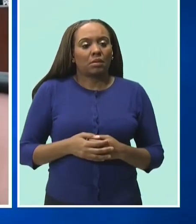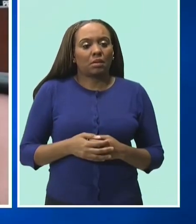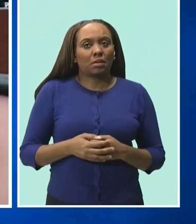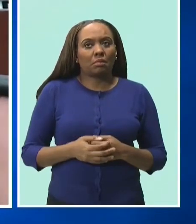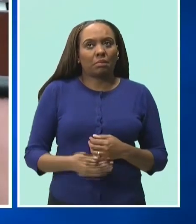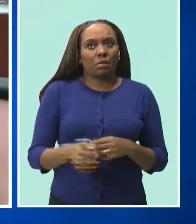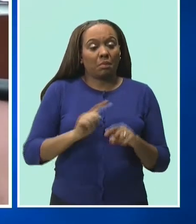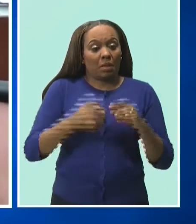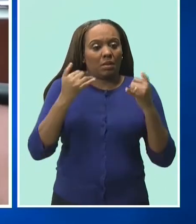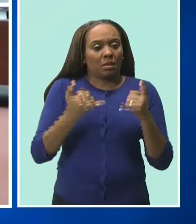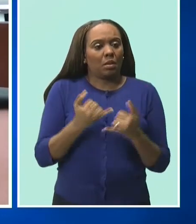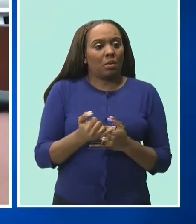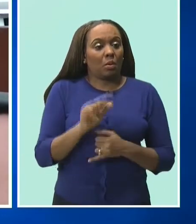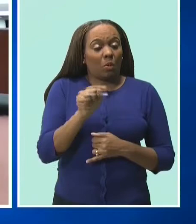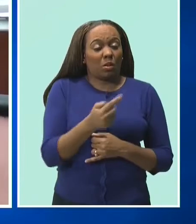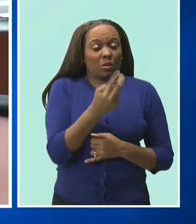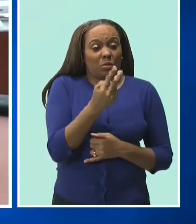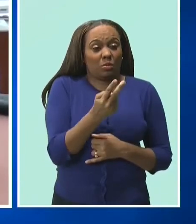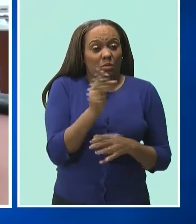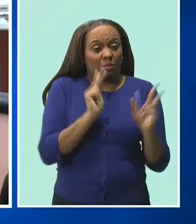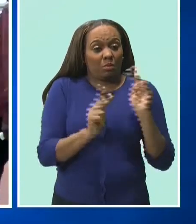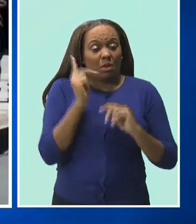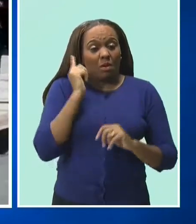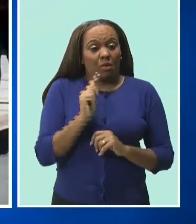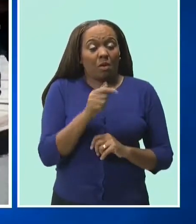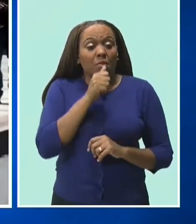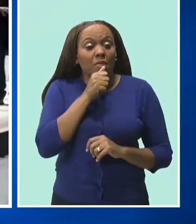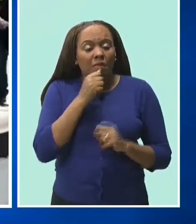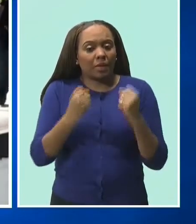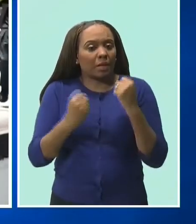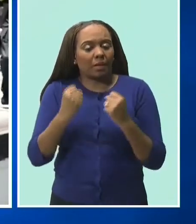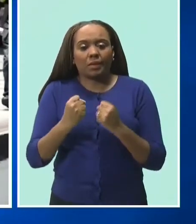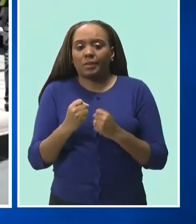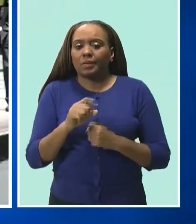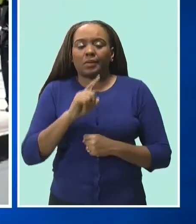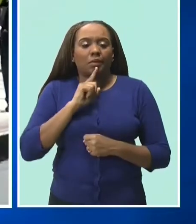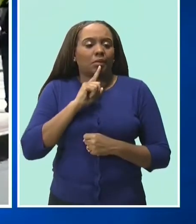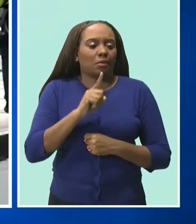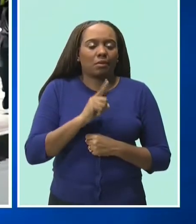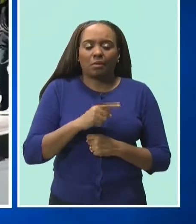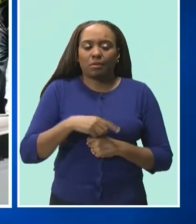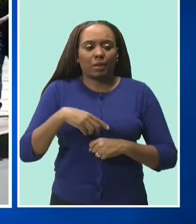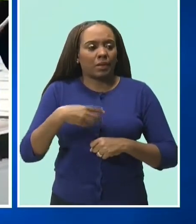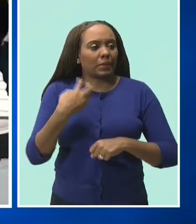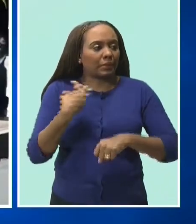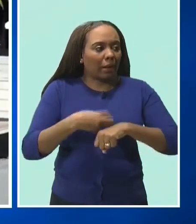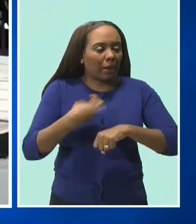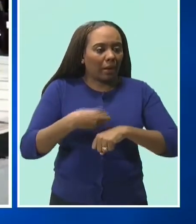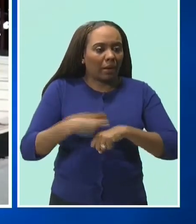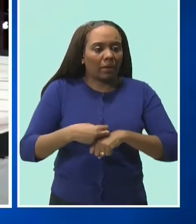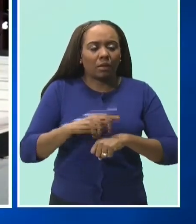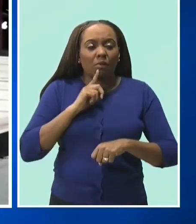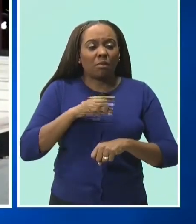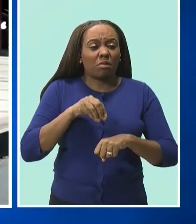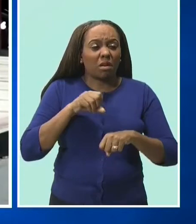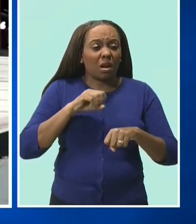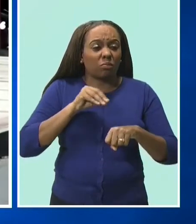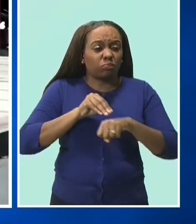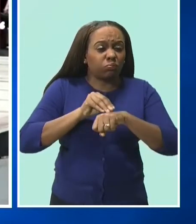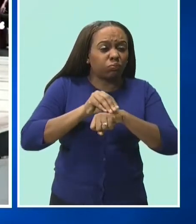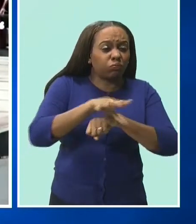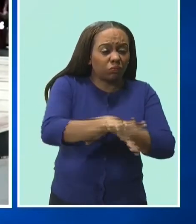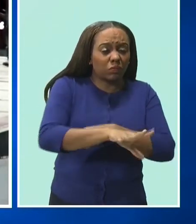vehicle rule has also affected labor inputs. Agricultural officials elaborated on the impact of the virus during a